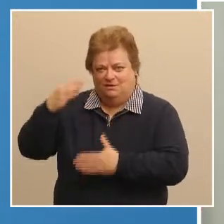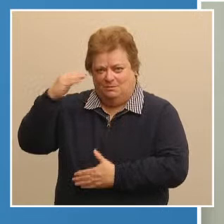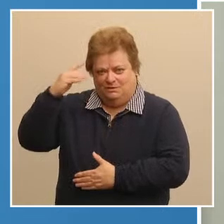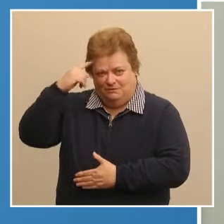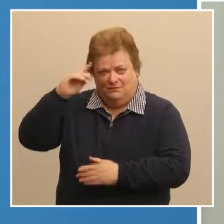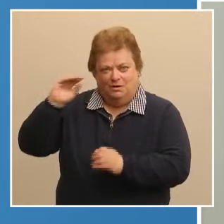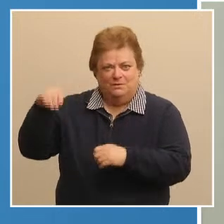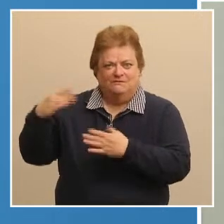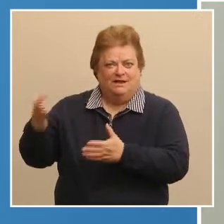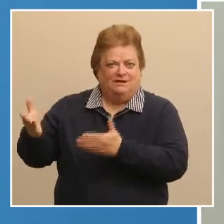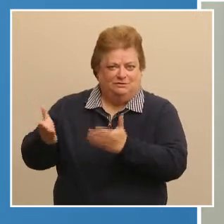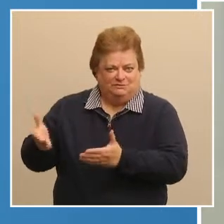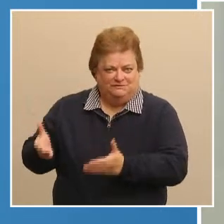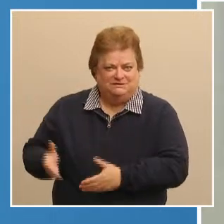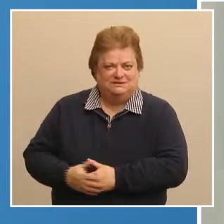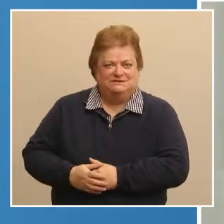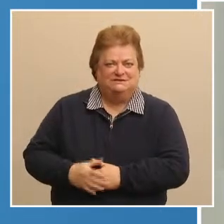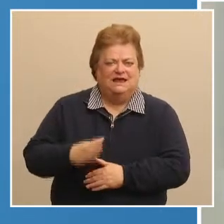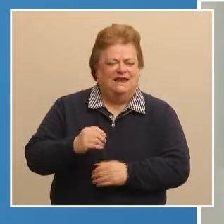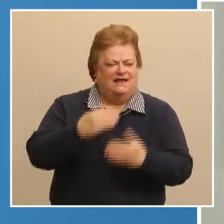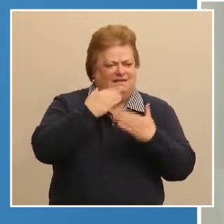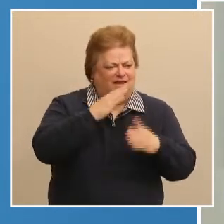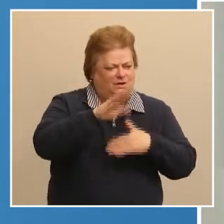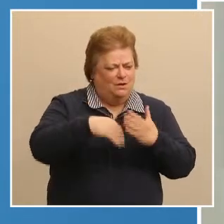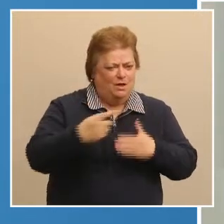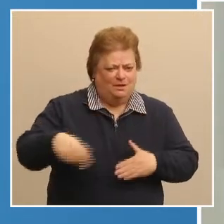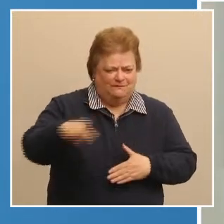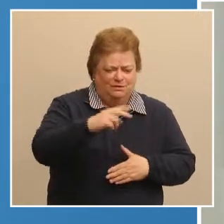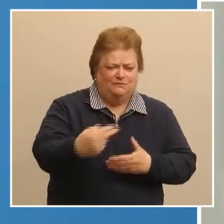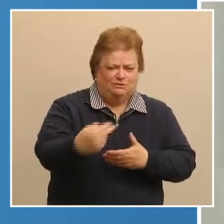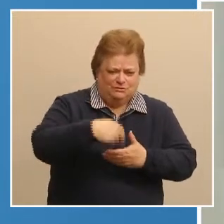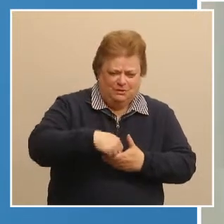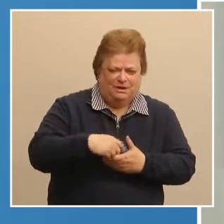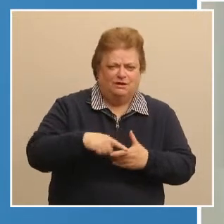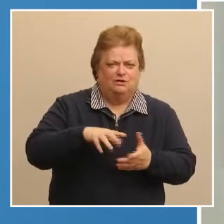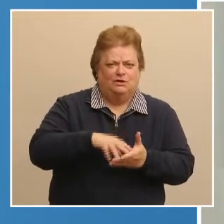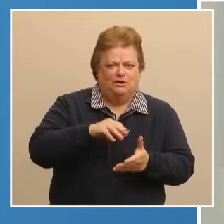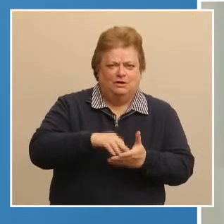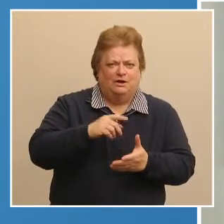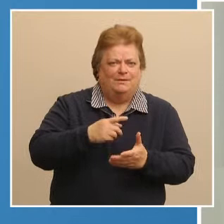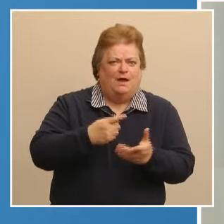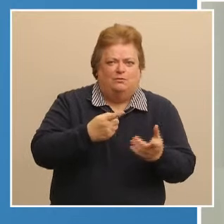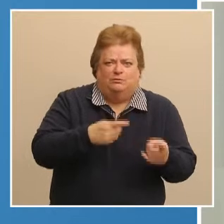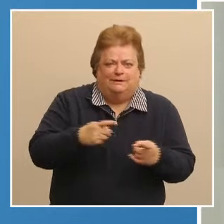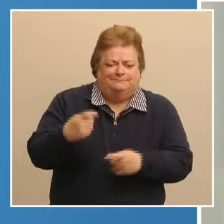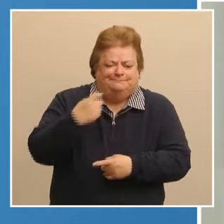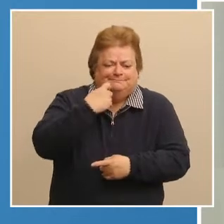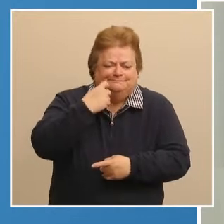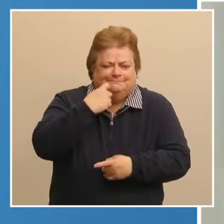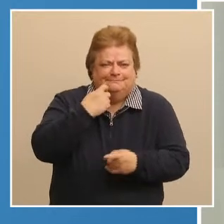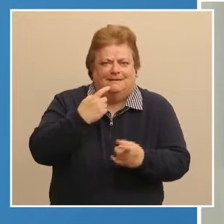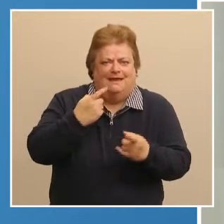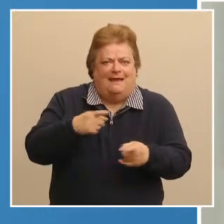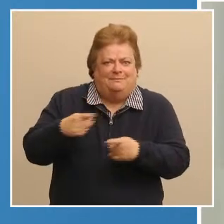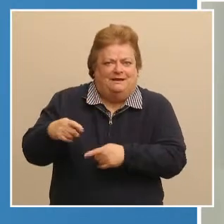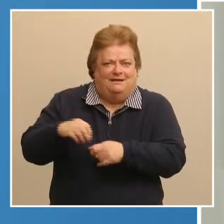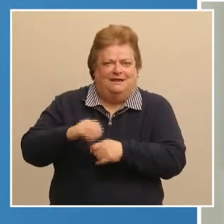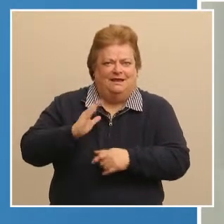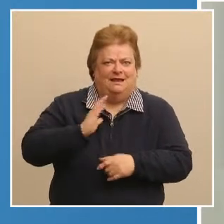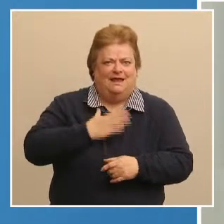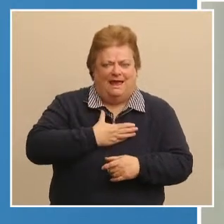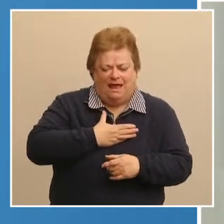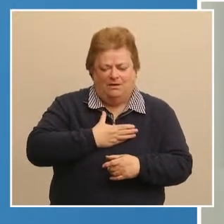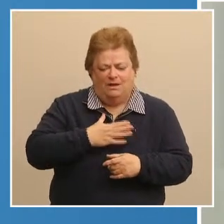for providing your services. And thanks to all of you for tuning in to learn more about the latest local developments and how you can keep yourself and others safe.